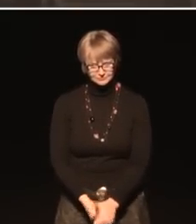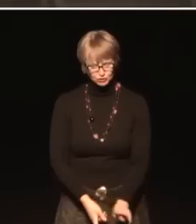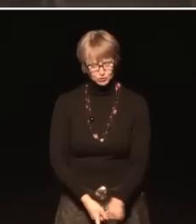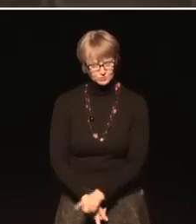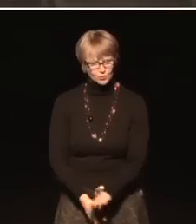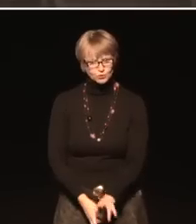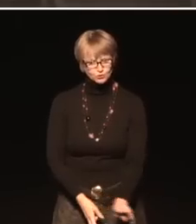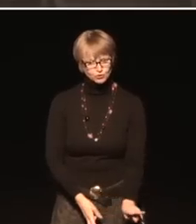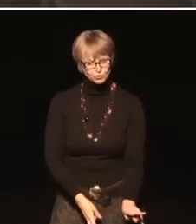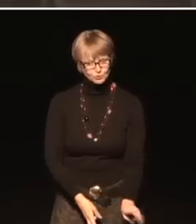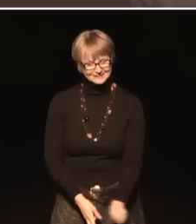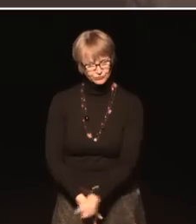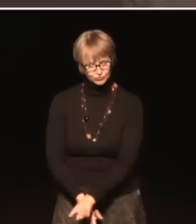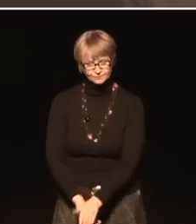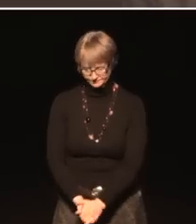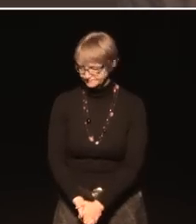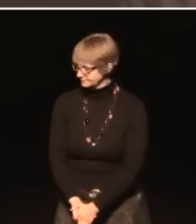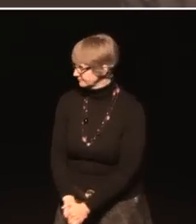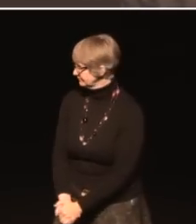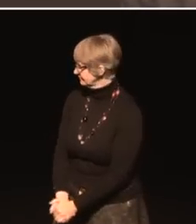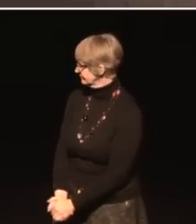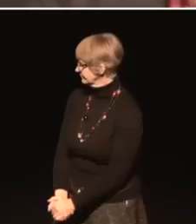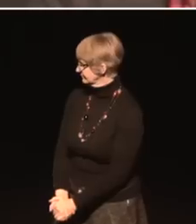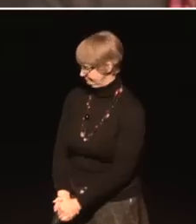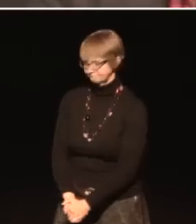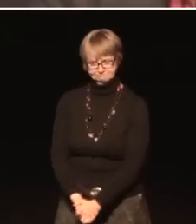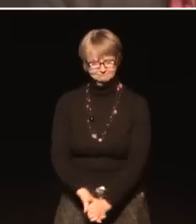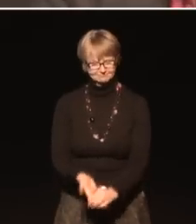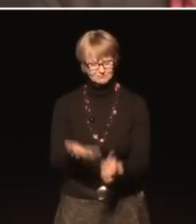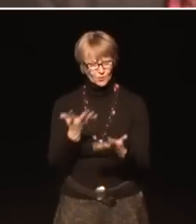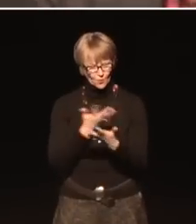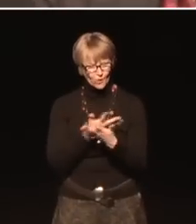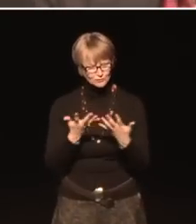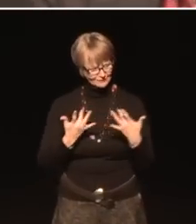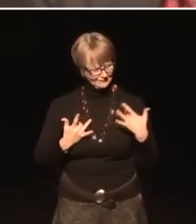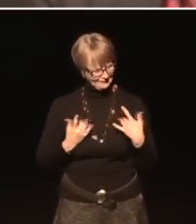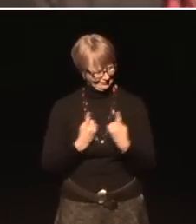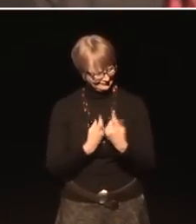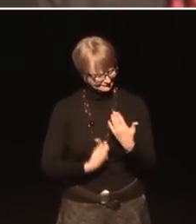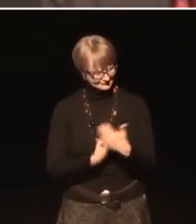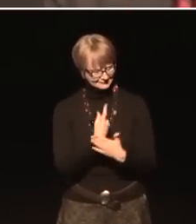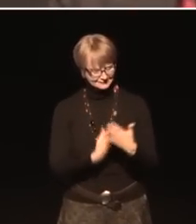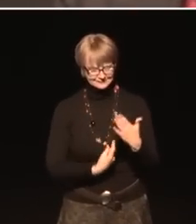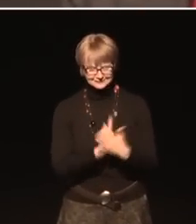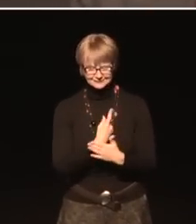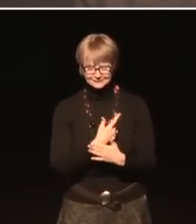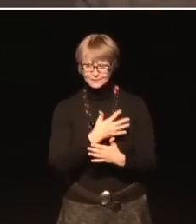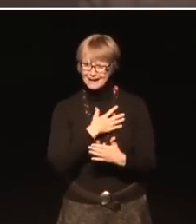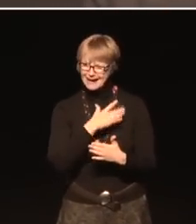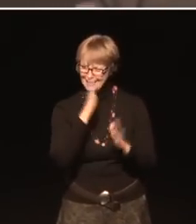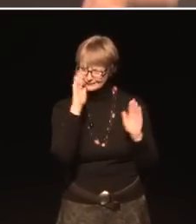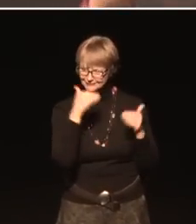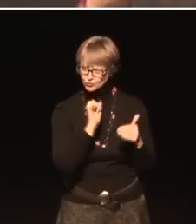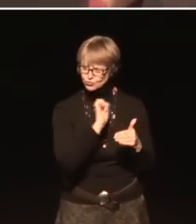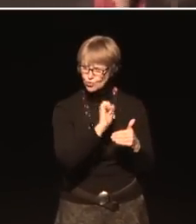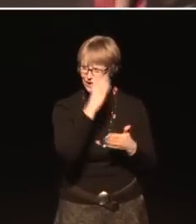So Dawn, you've obviously got a lot of exciting stuff coming up, but I'd like to focus a little bit on your experience up till now.